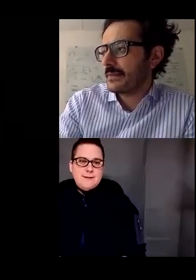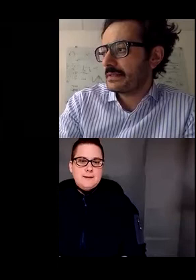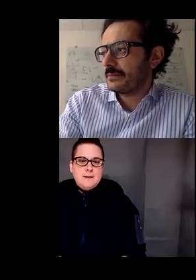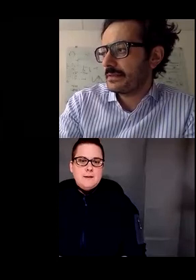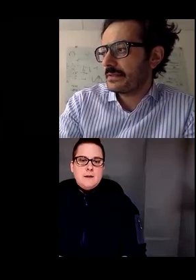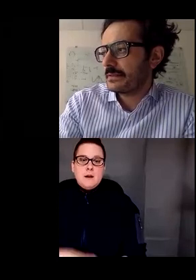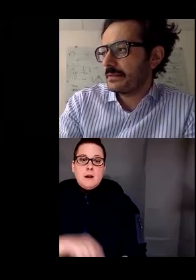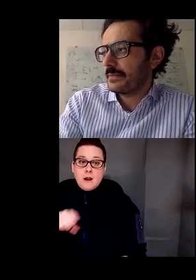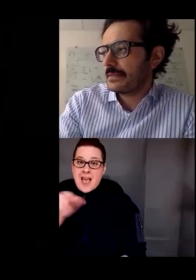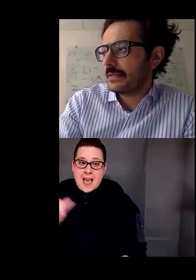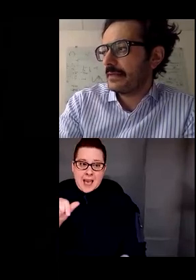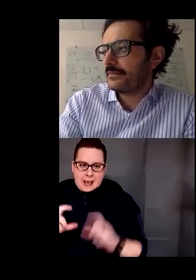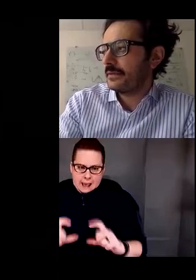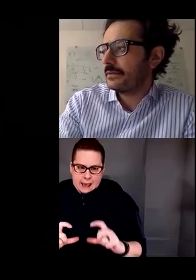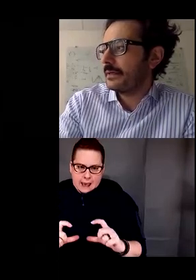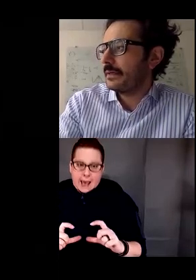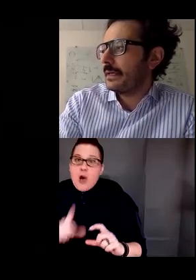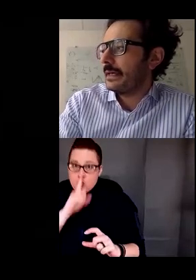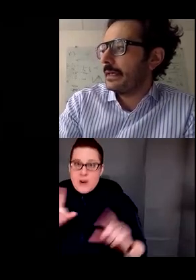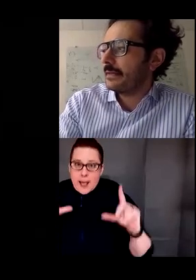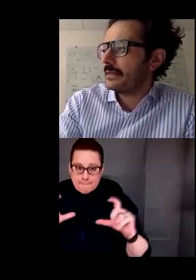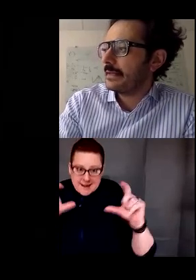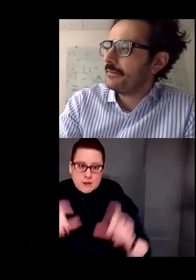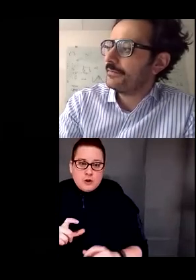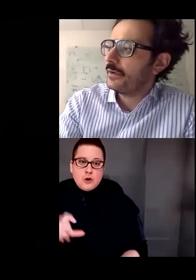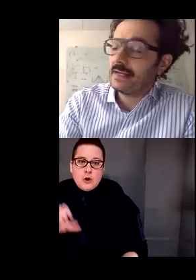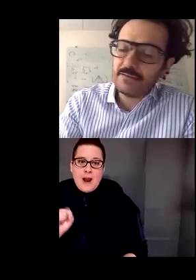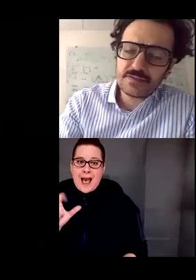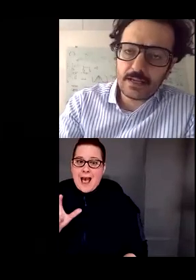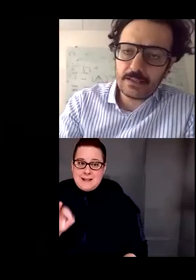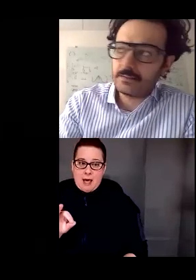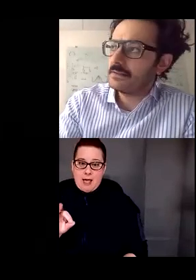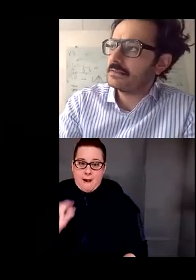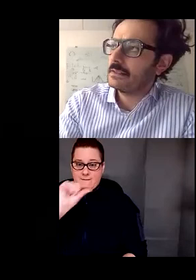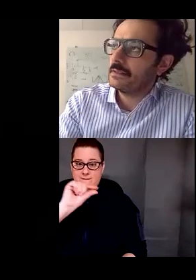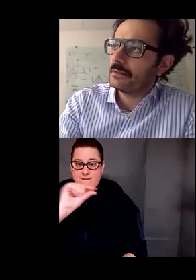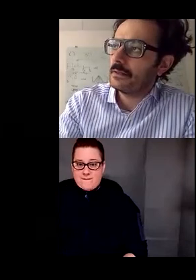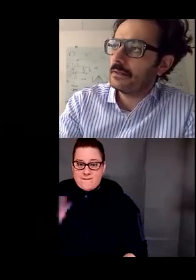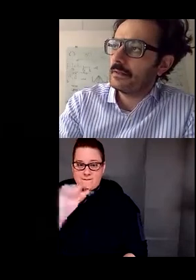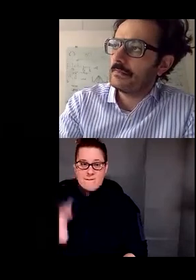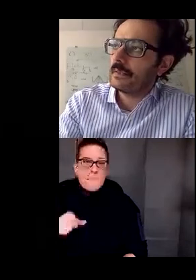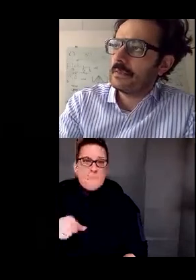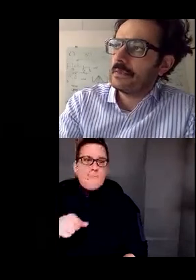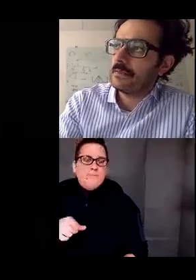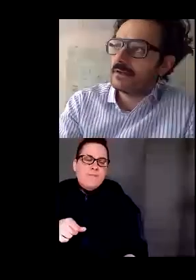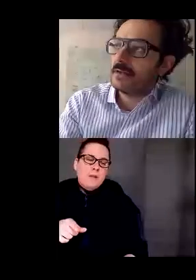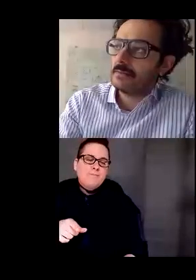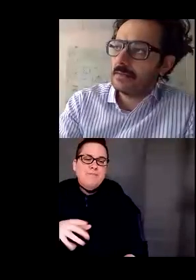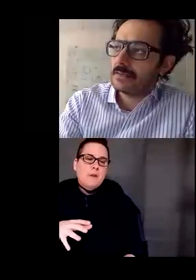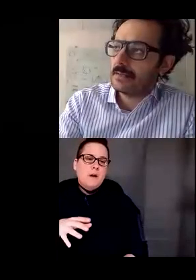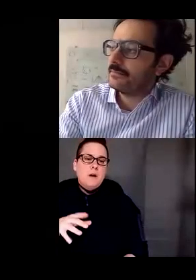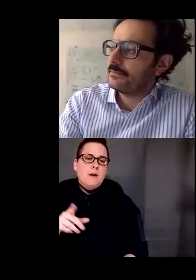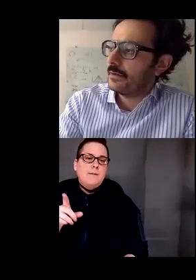real specimen. This is the SLF here. And the SLF on the left side, this is here, the